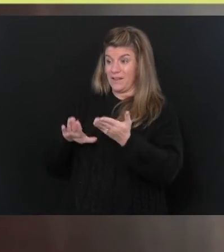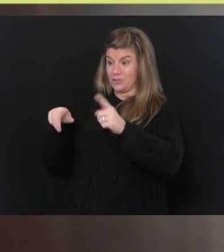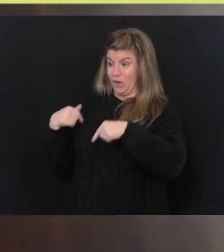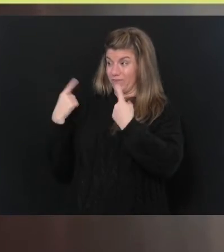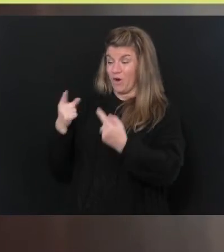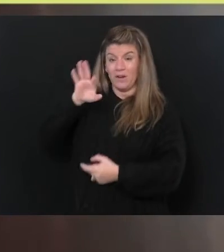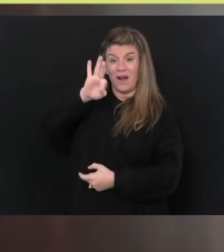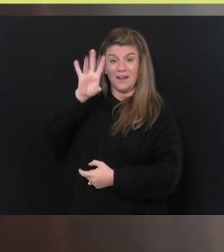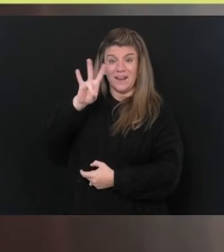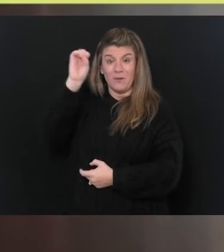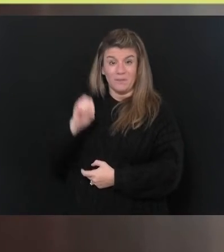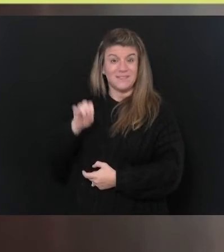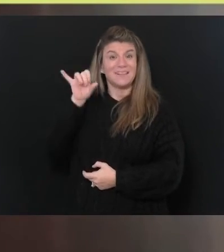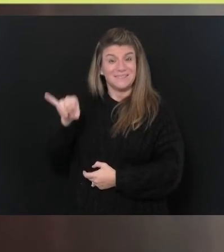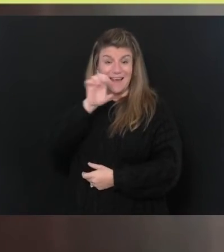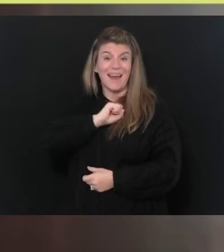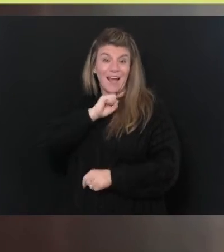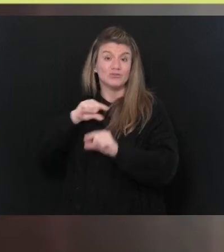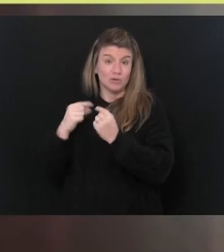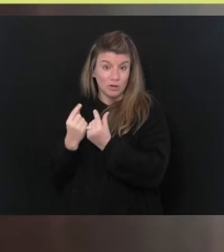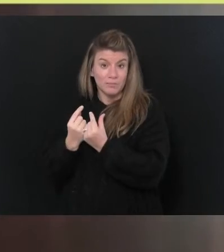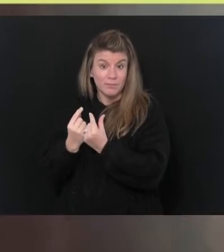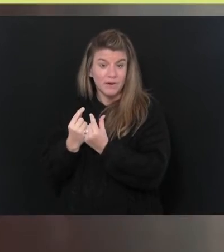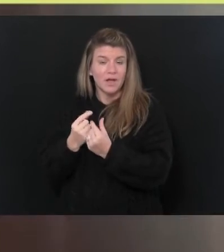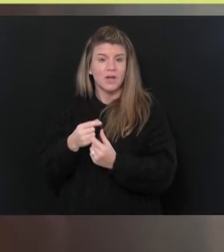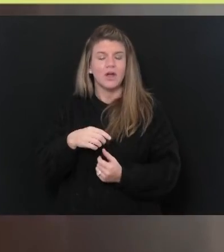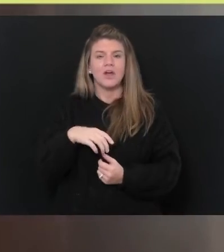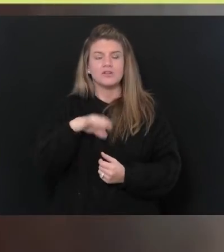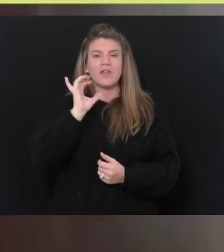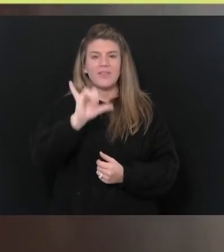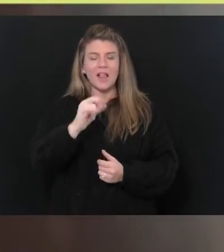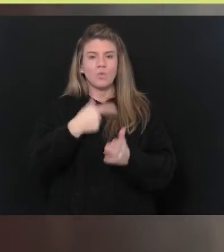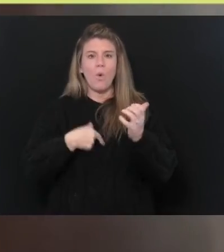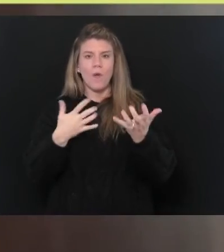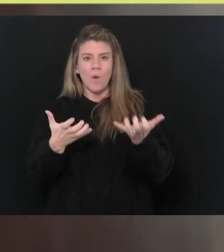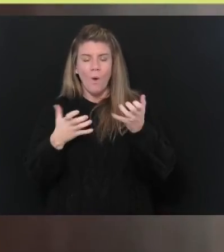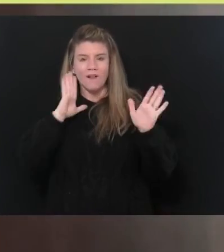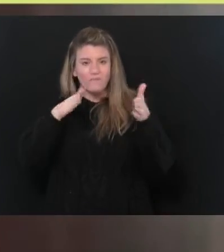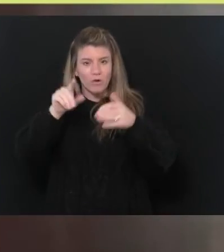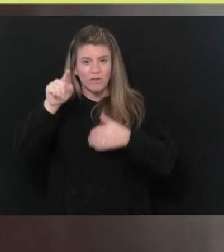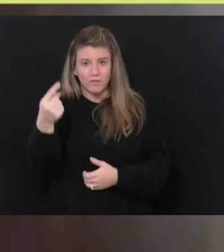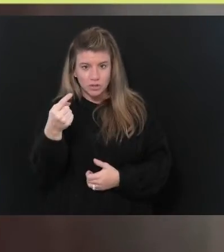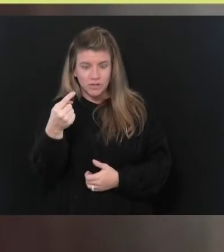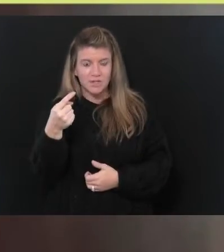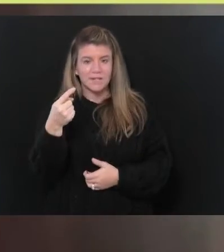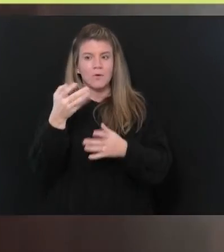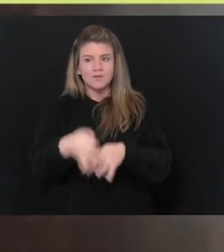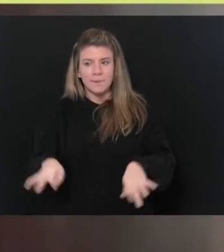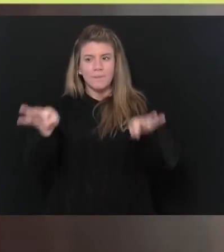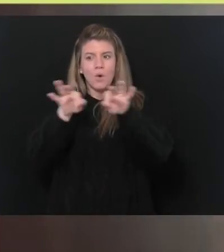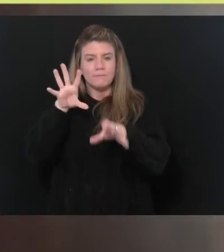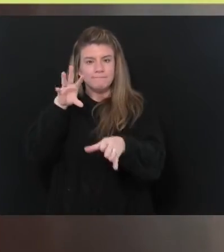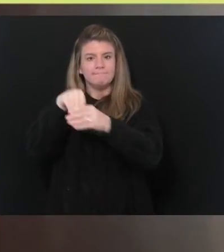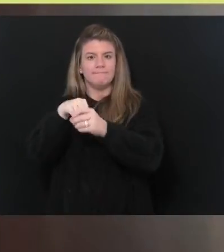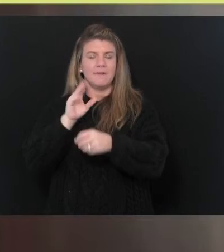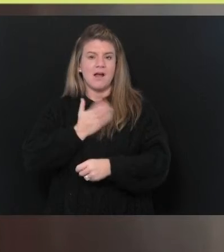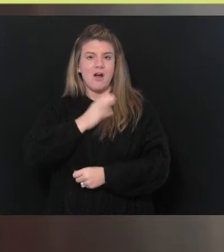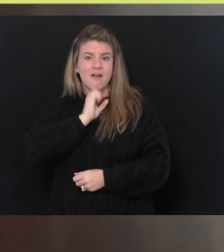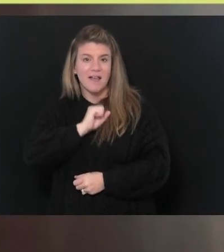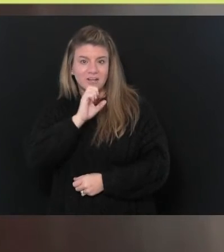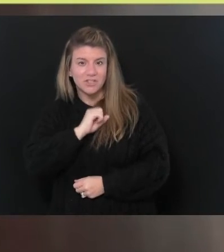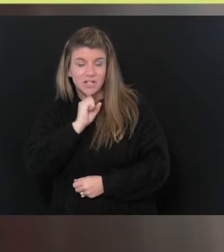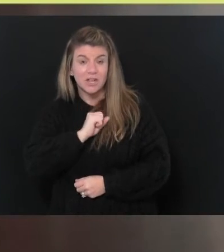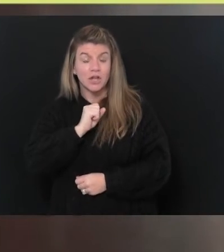Virginia. And then we get to the really most aged part of our population. And as the governor said, the folks